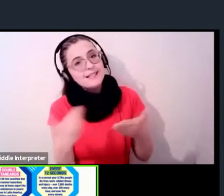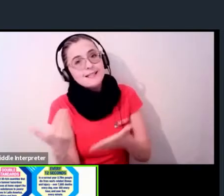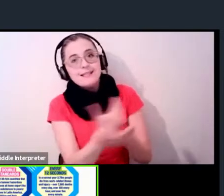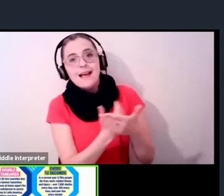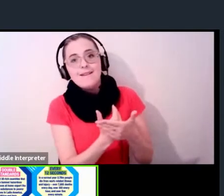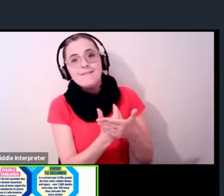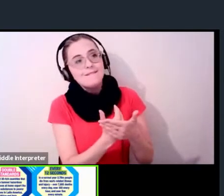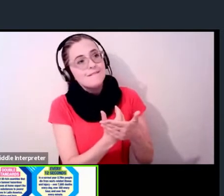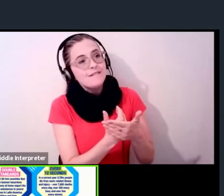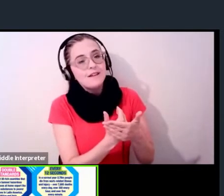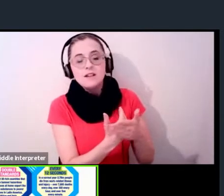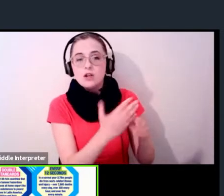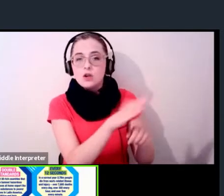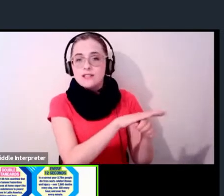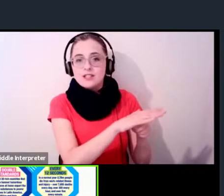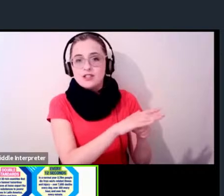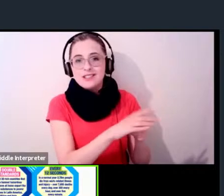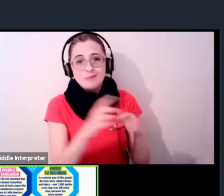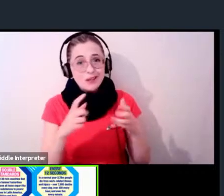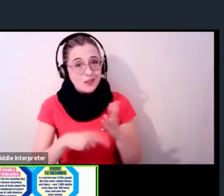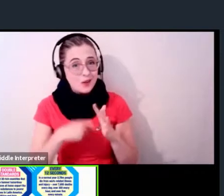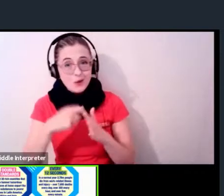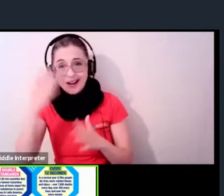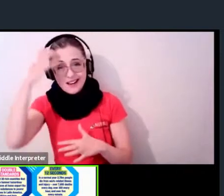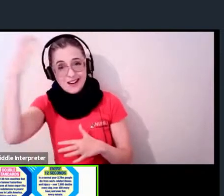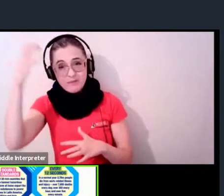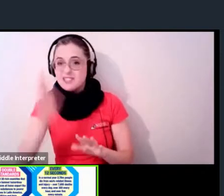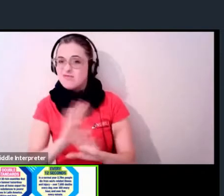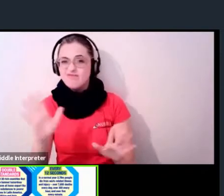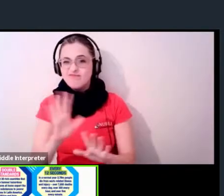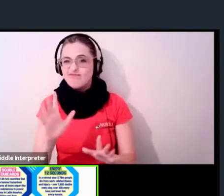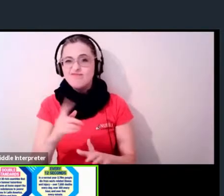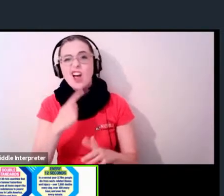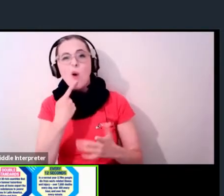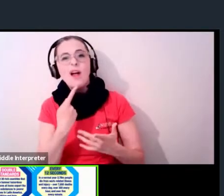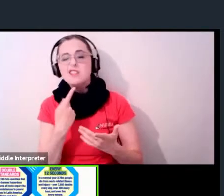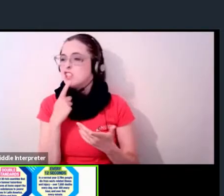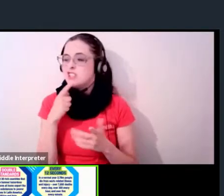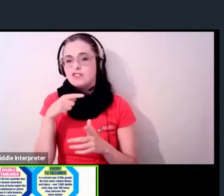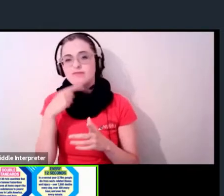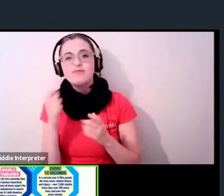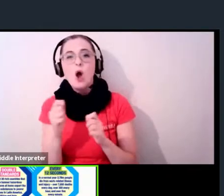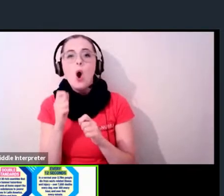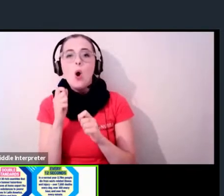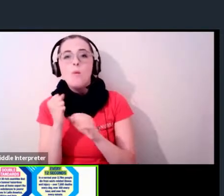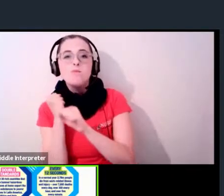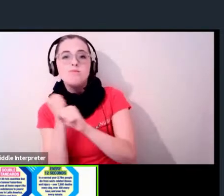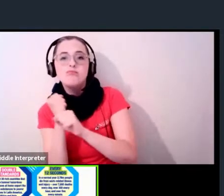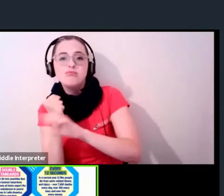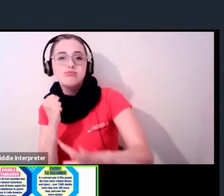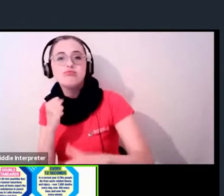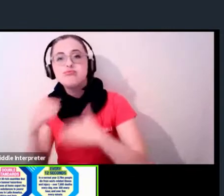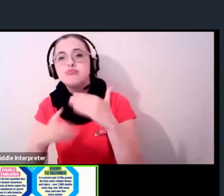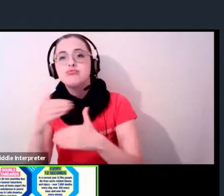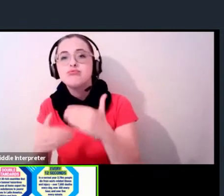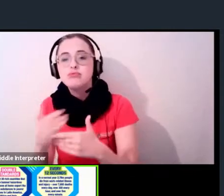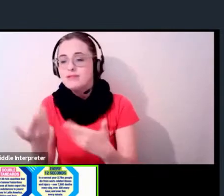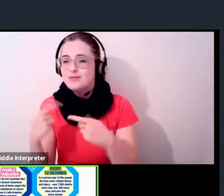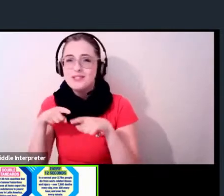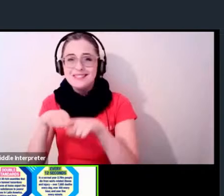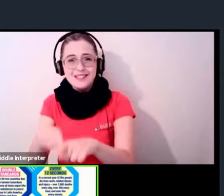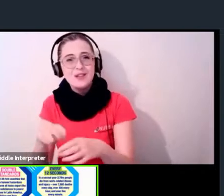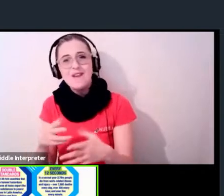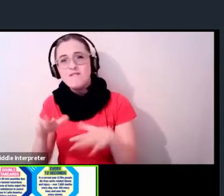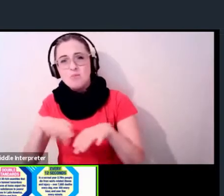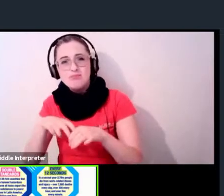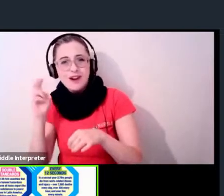its propaganda machines and continued on its belligerent path to Brexit and undermined the safety and health of essential workers. Workers